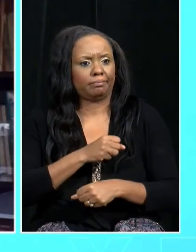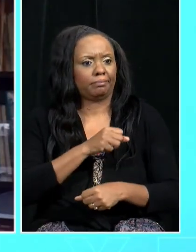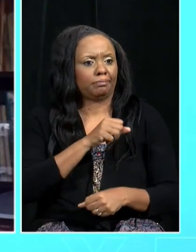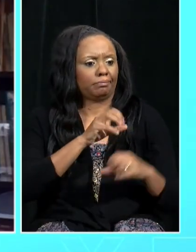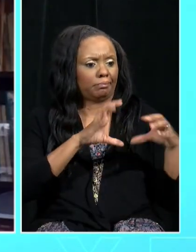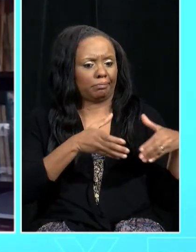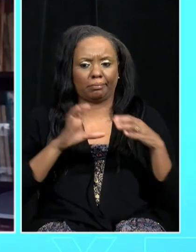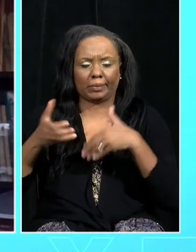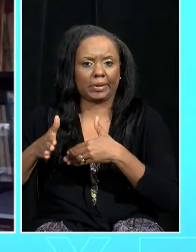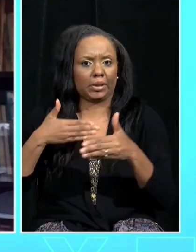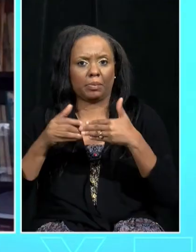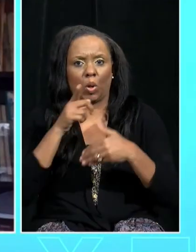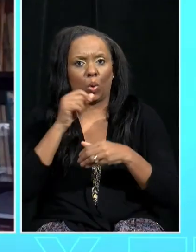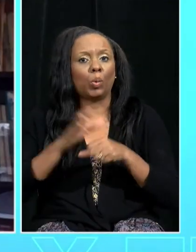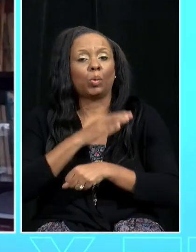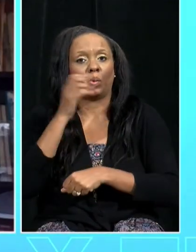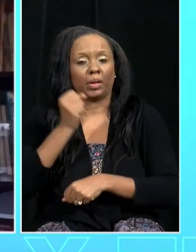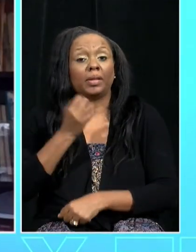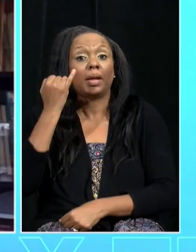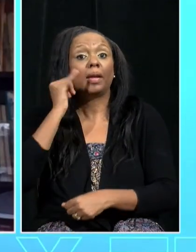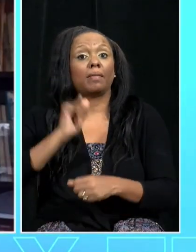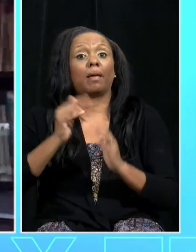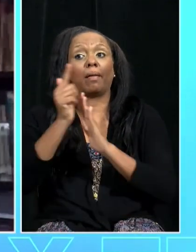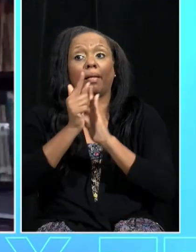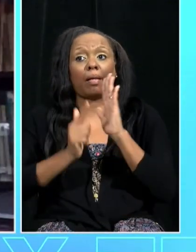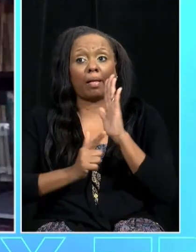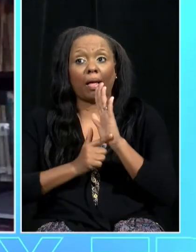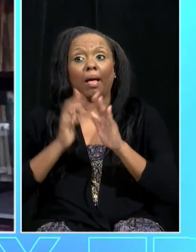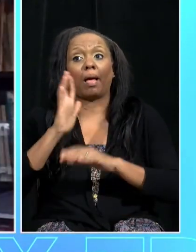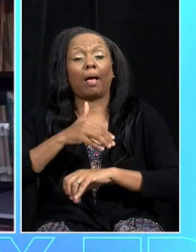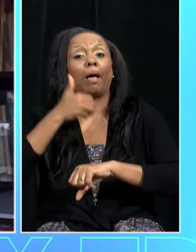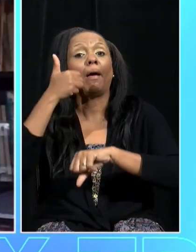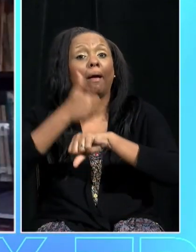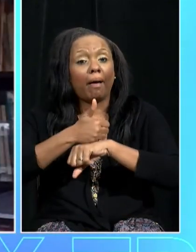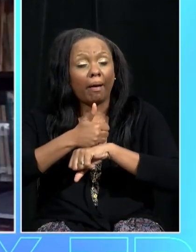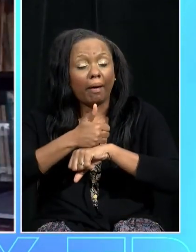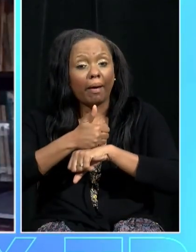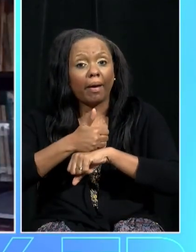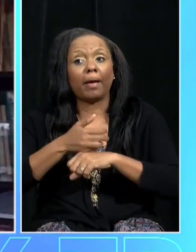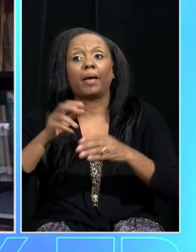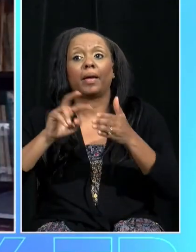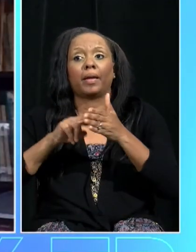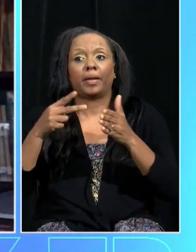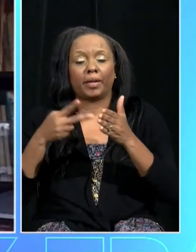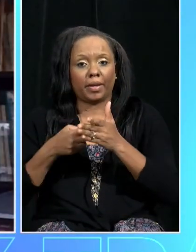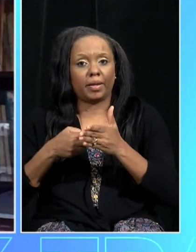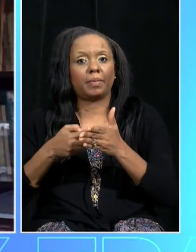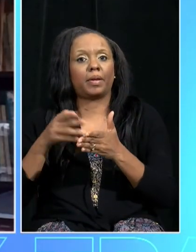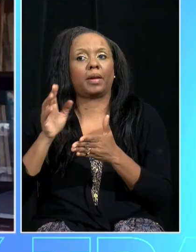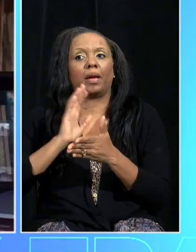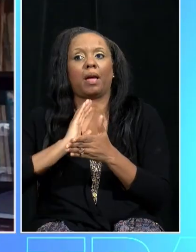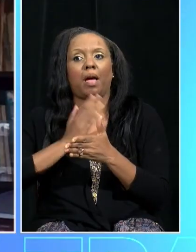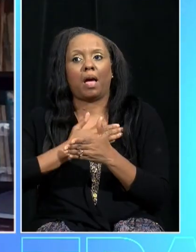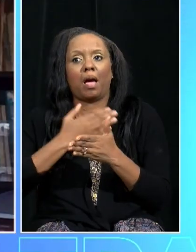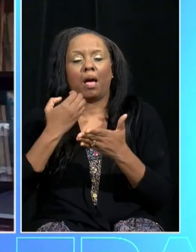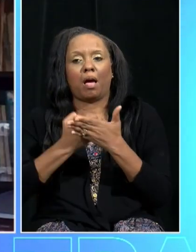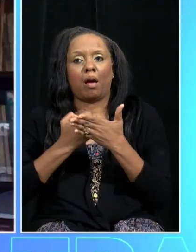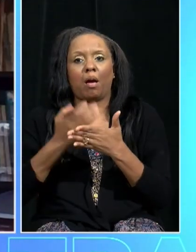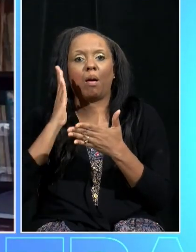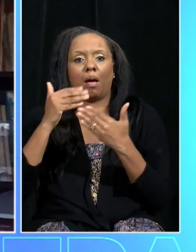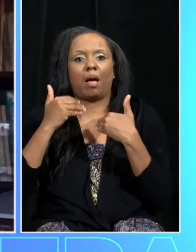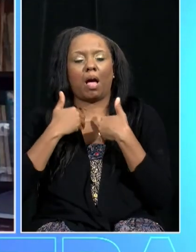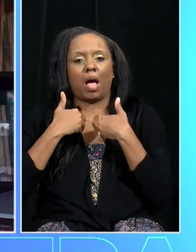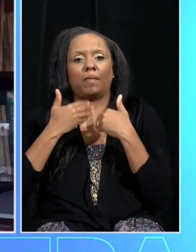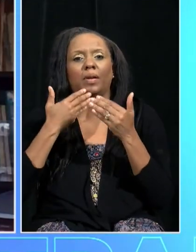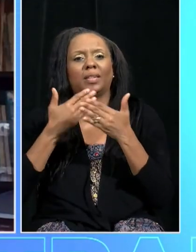the macroeconomic framework constitutes the wicket on which the economy plays. And having a stable